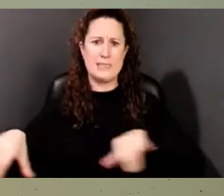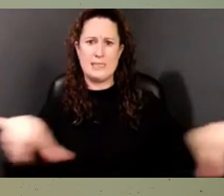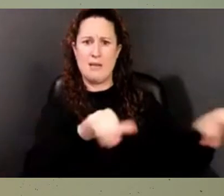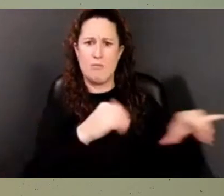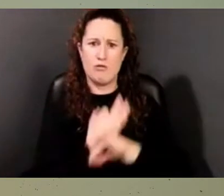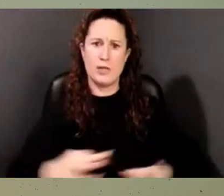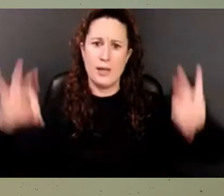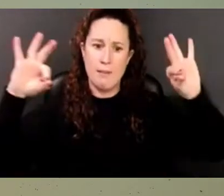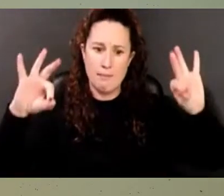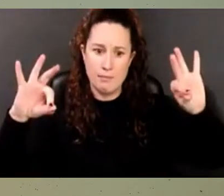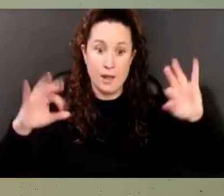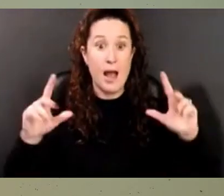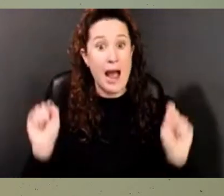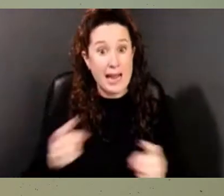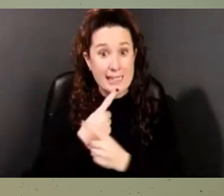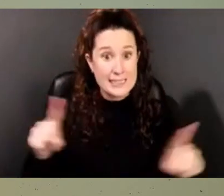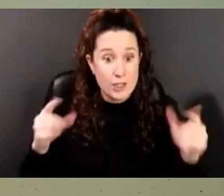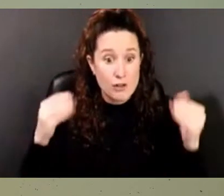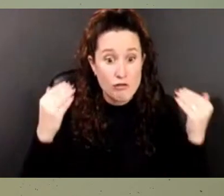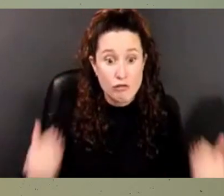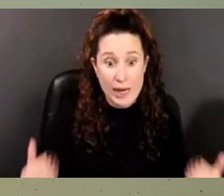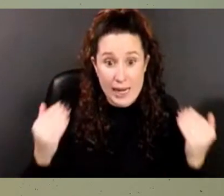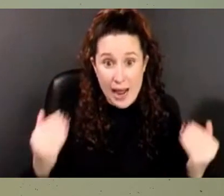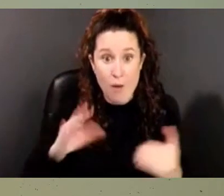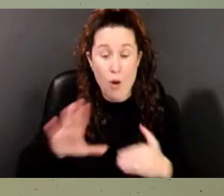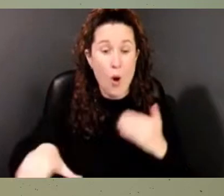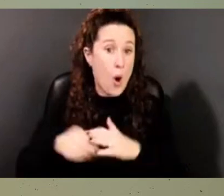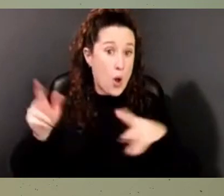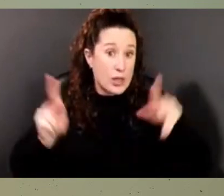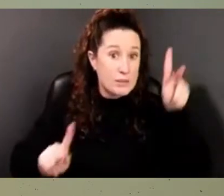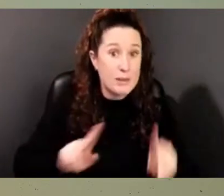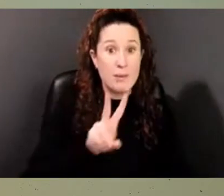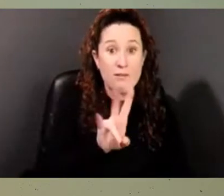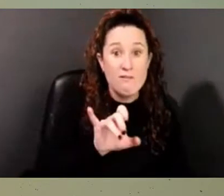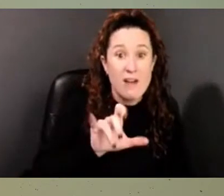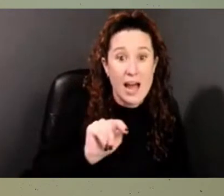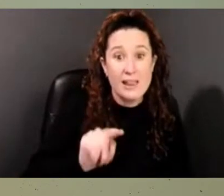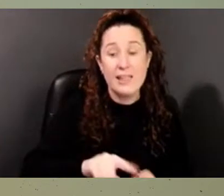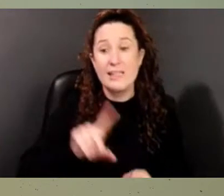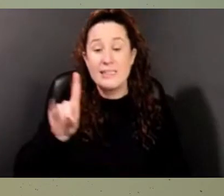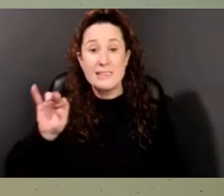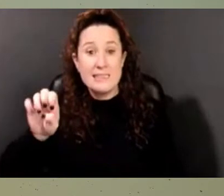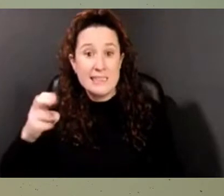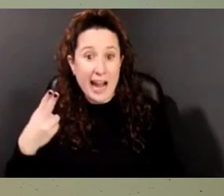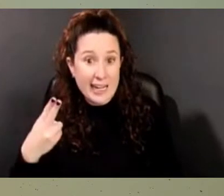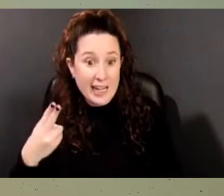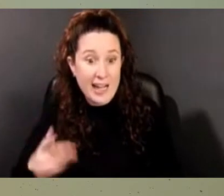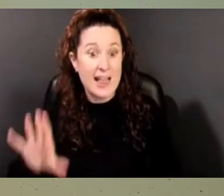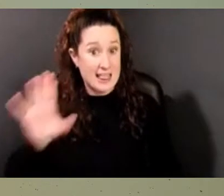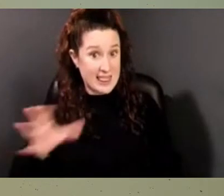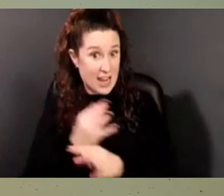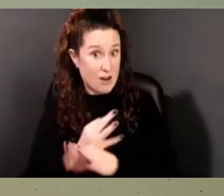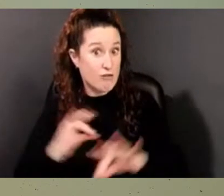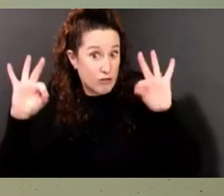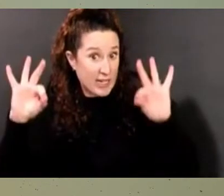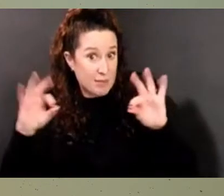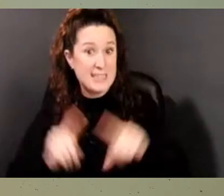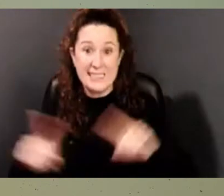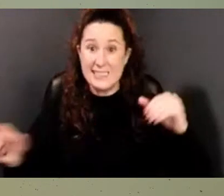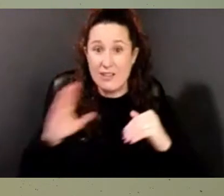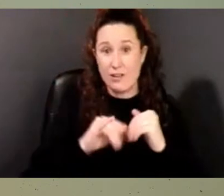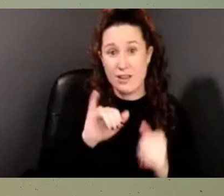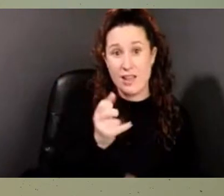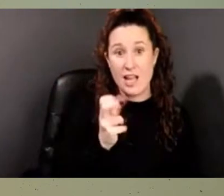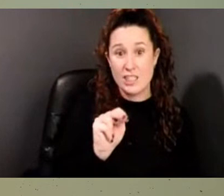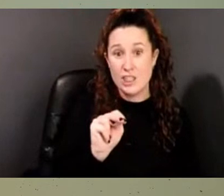now that Philemon and Dinah and all these people that Gloria and Anna talked about, they were fighting for a different freedom than John Dickinson was writing about.